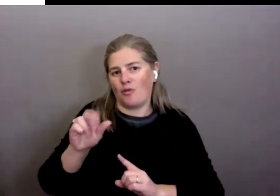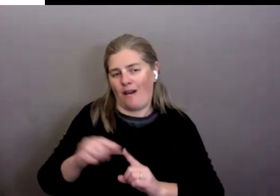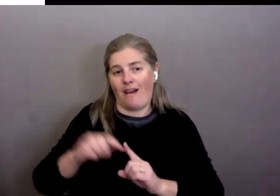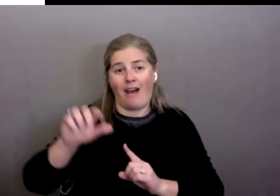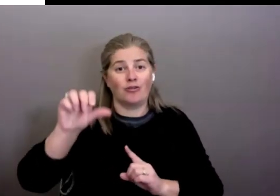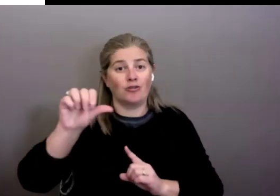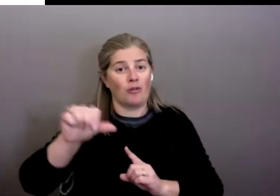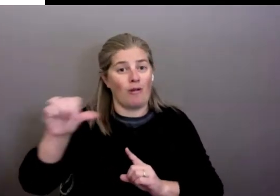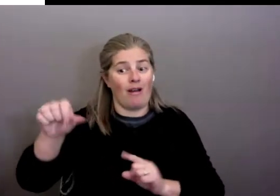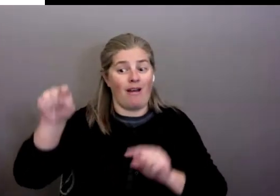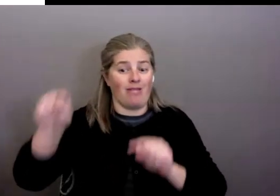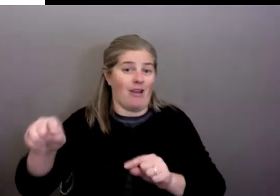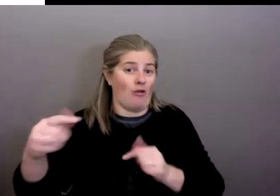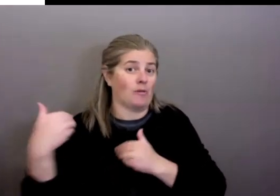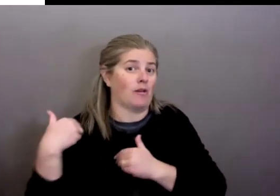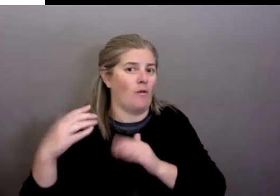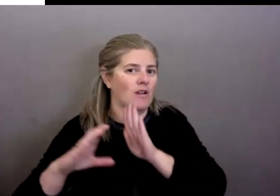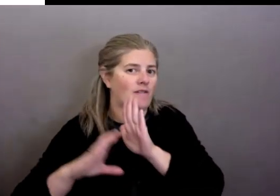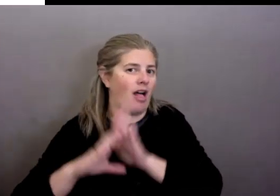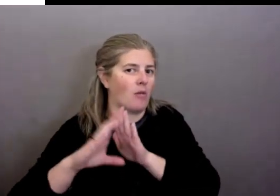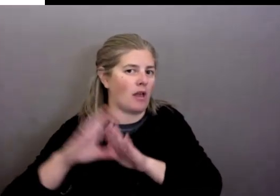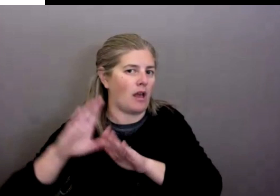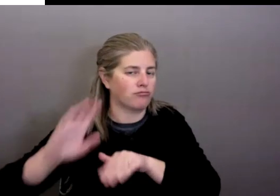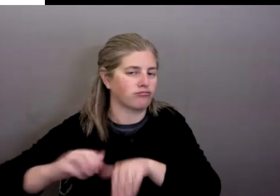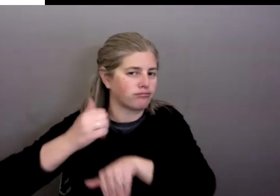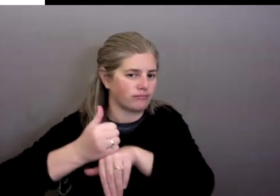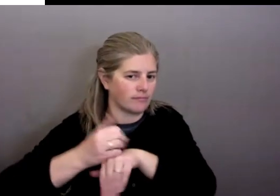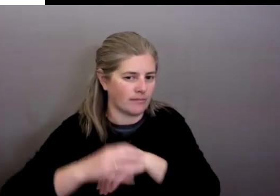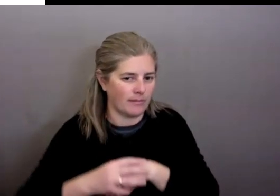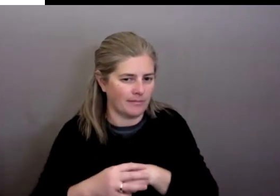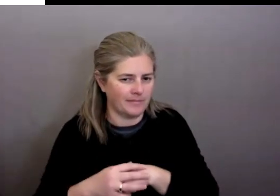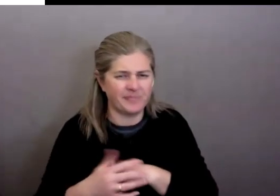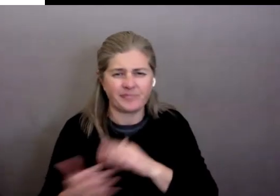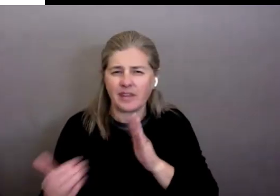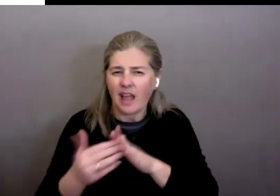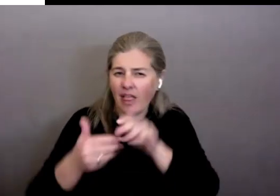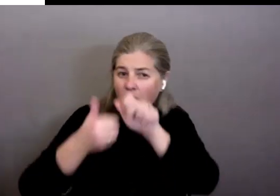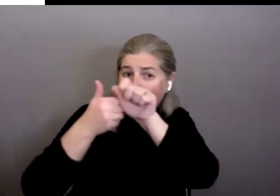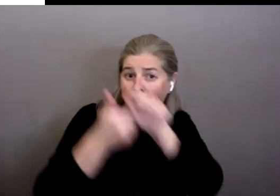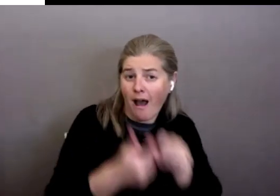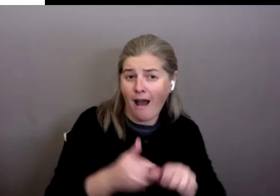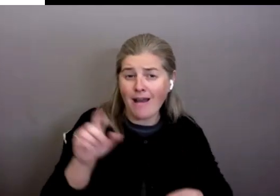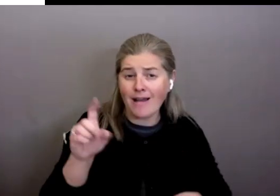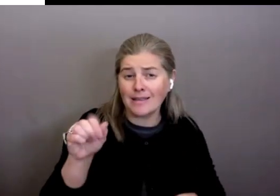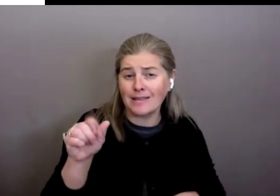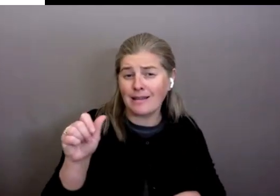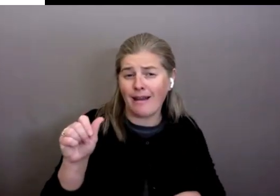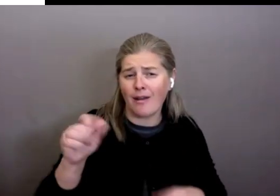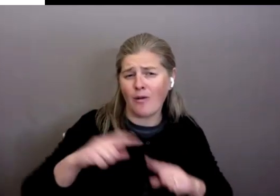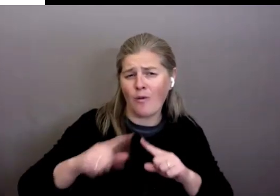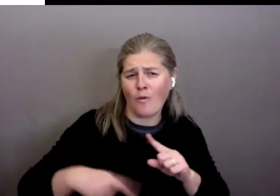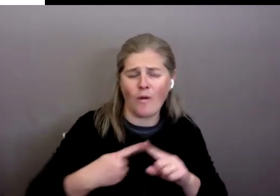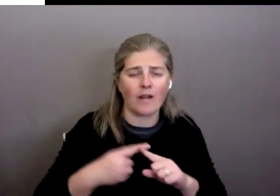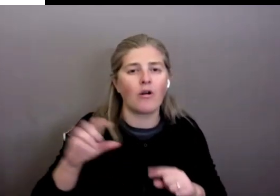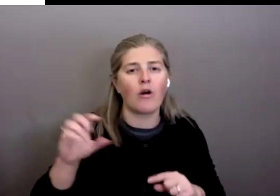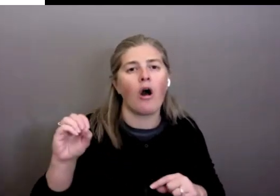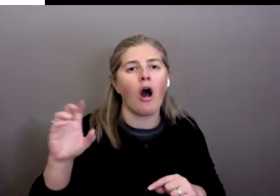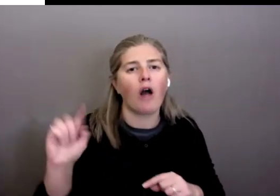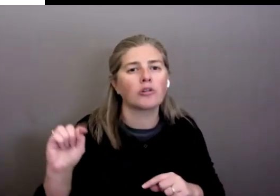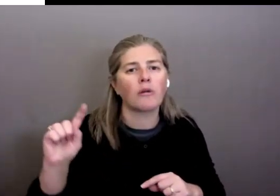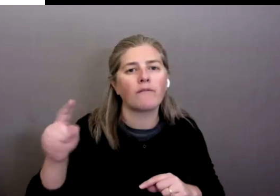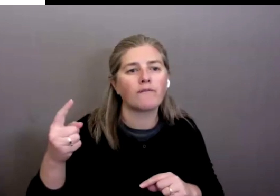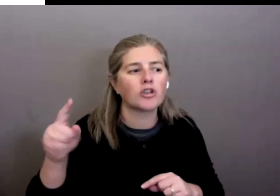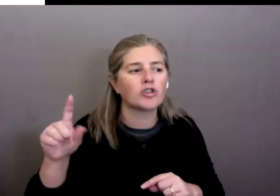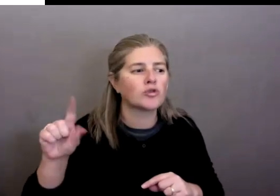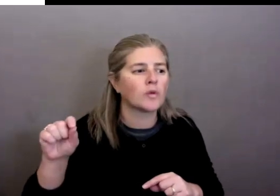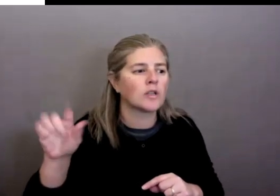will be responsible for developing and implementing. Again, the compliance date is not until October 1st of 2025, so